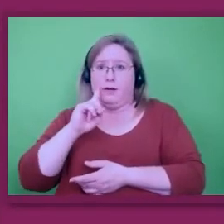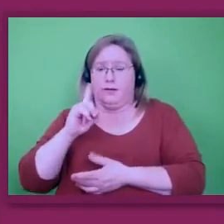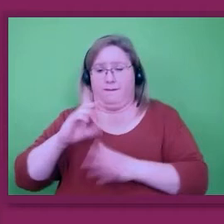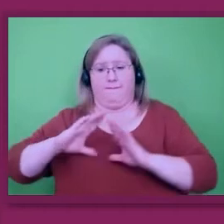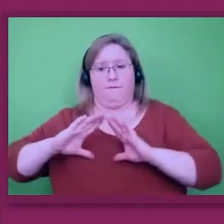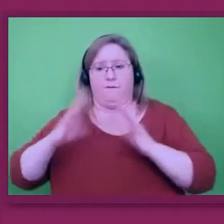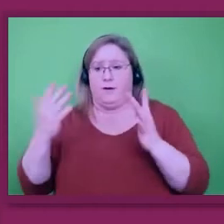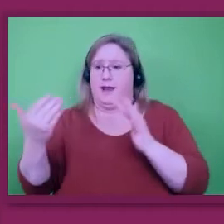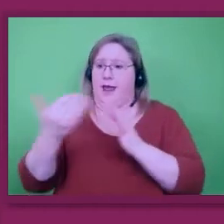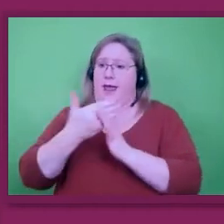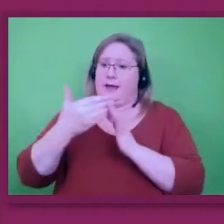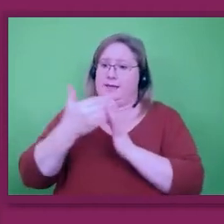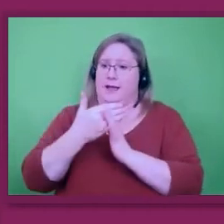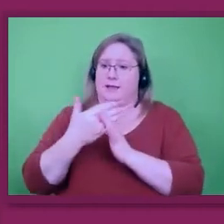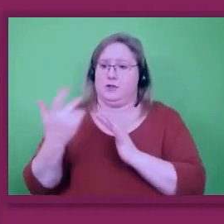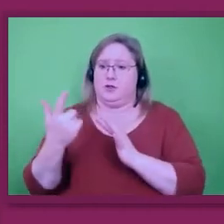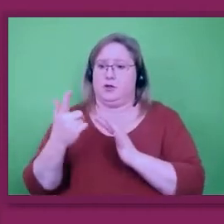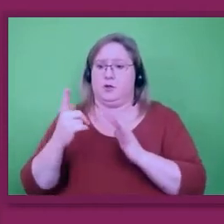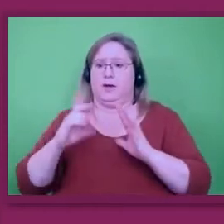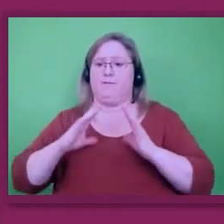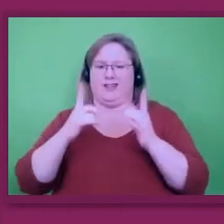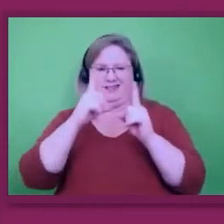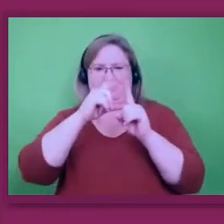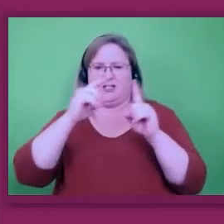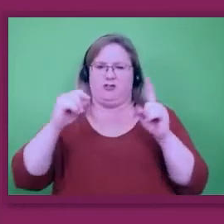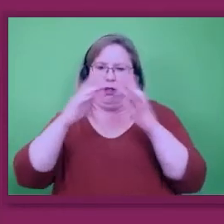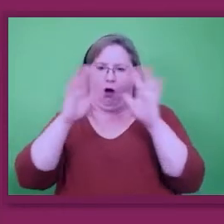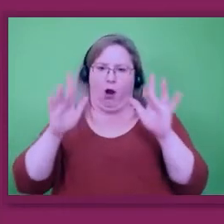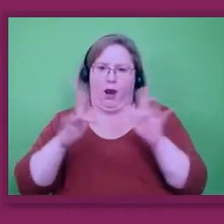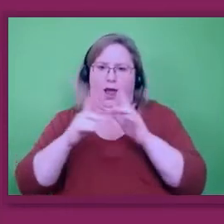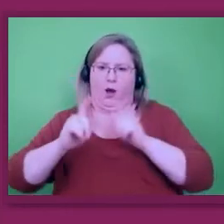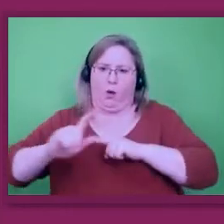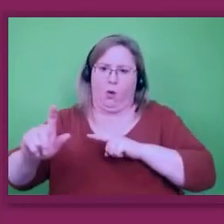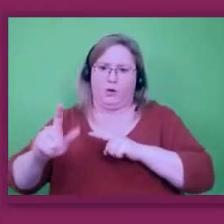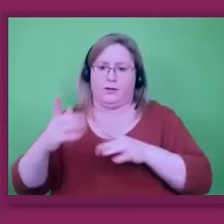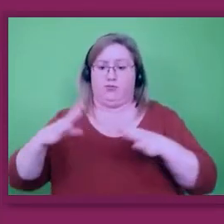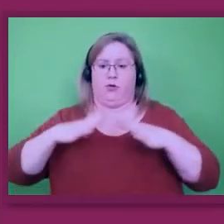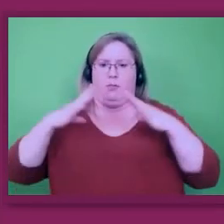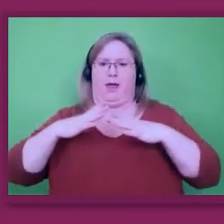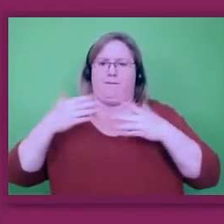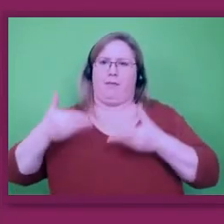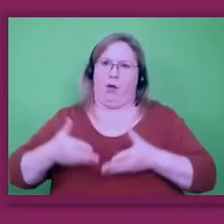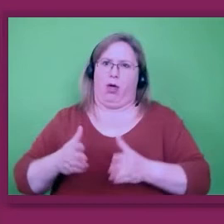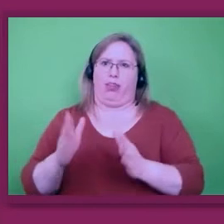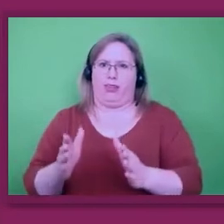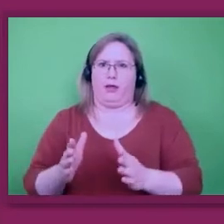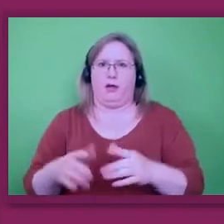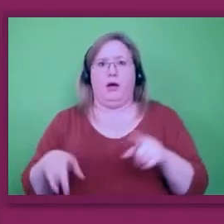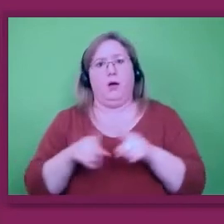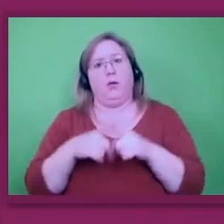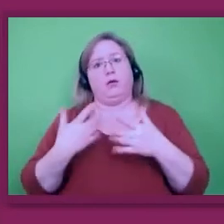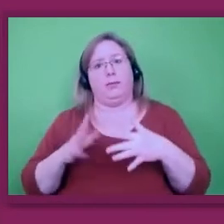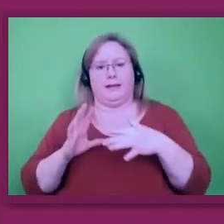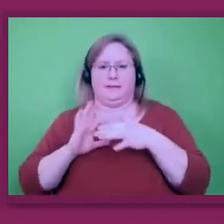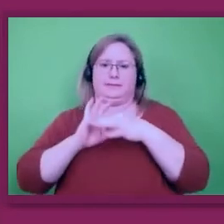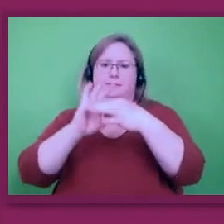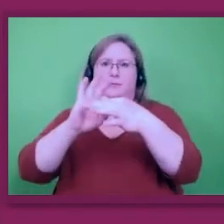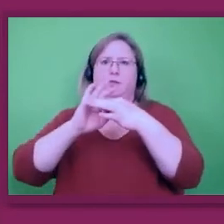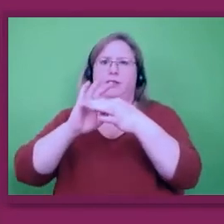preparation course for birth. We educate. So we've also teamed up with the RCOG to